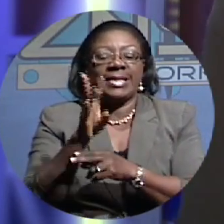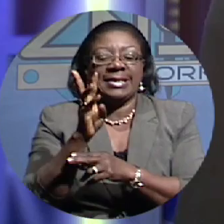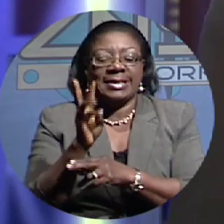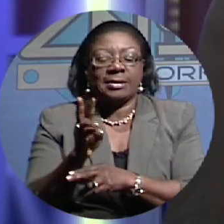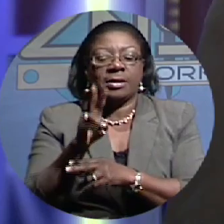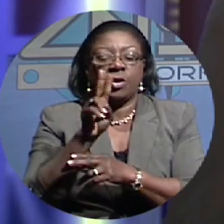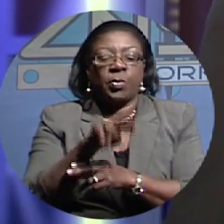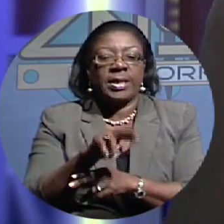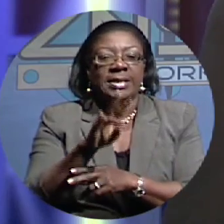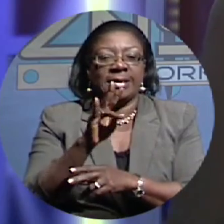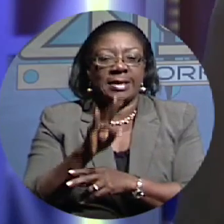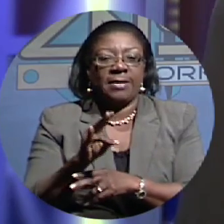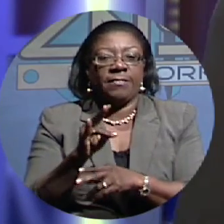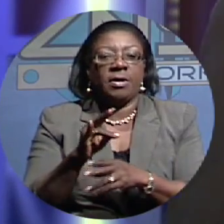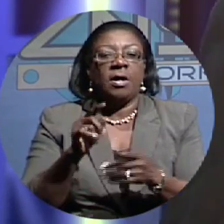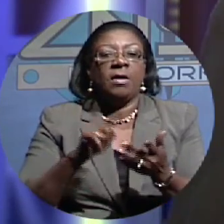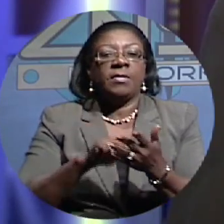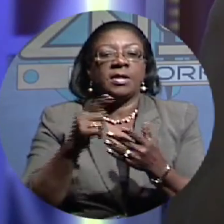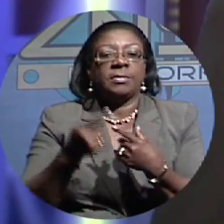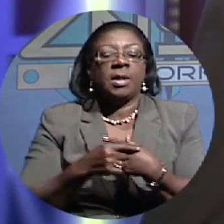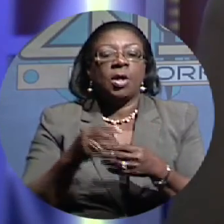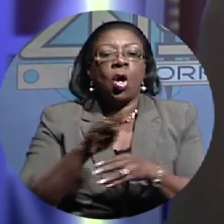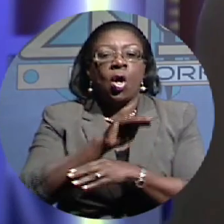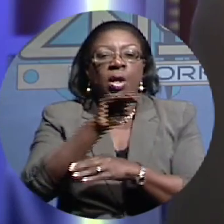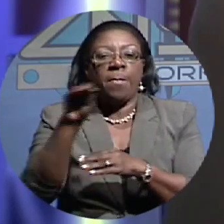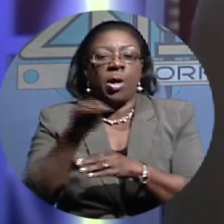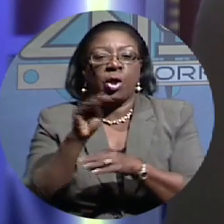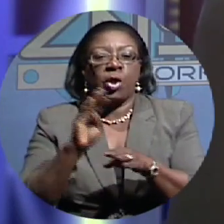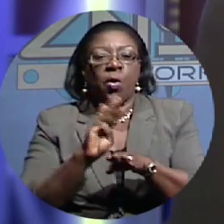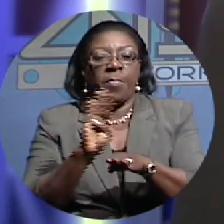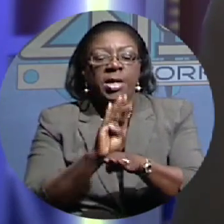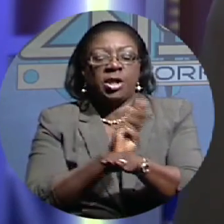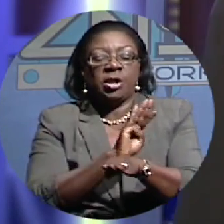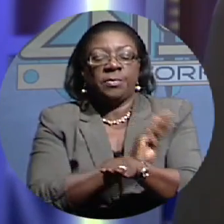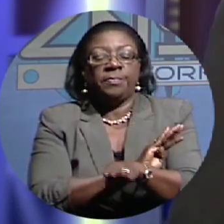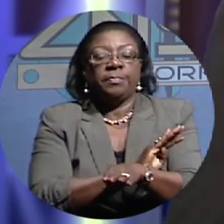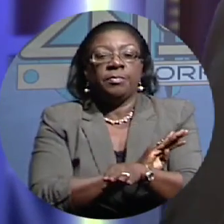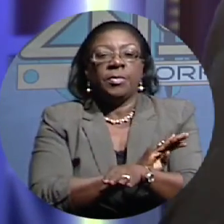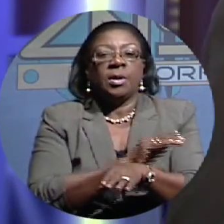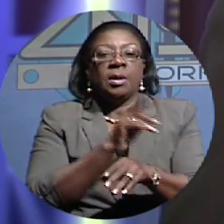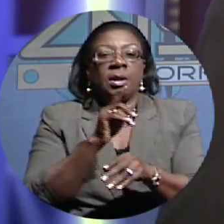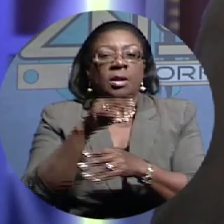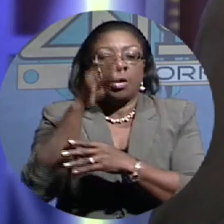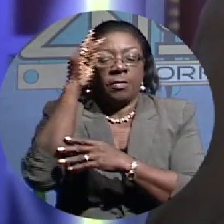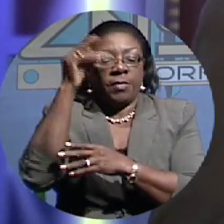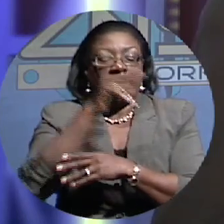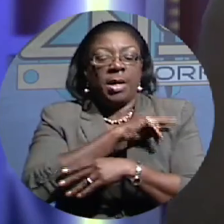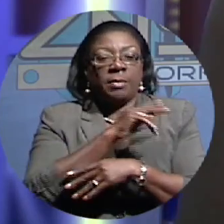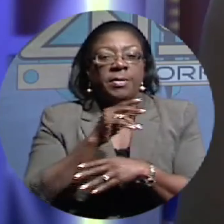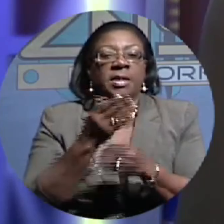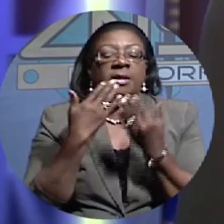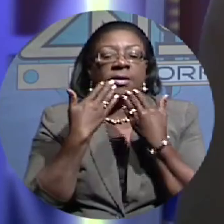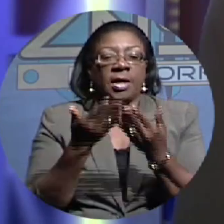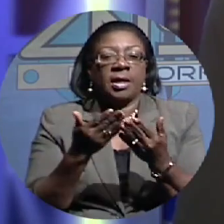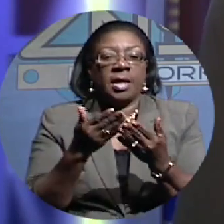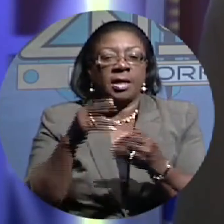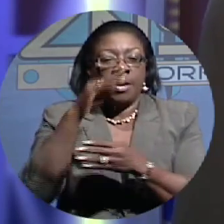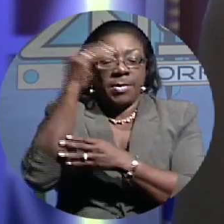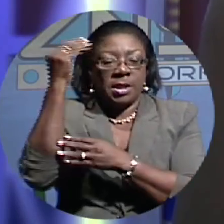Foreshores. Reverend Dr. Philip McPhee, one of the movers and shakers in the sport of sloop sailing, well, he's thanking the minister for coughing up